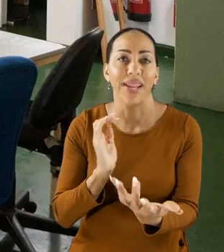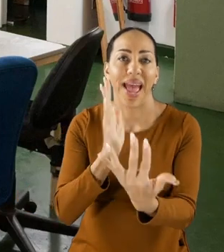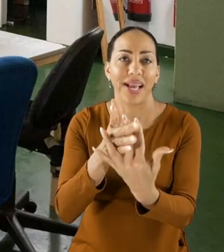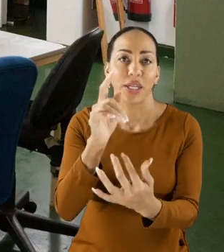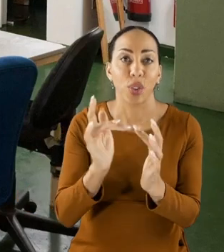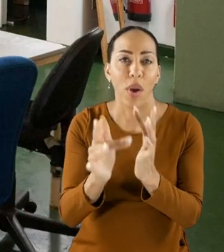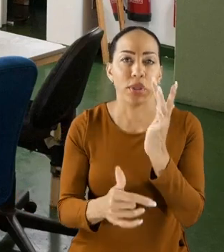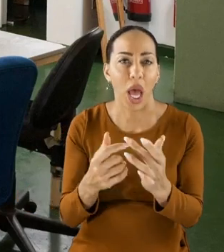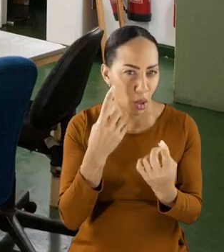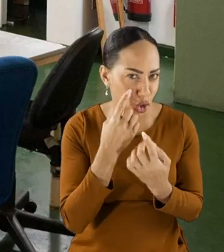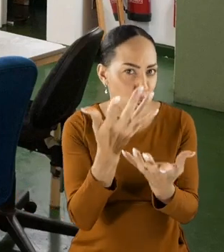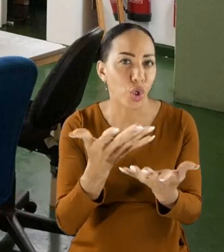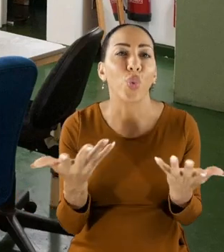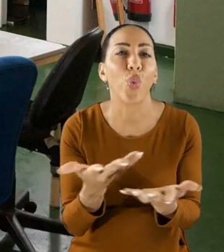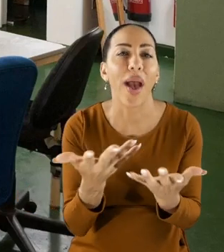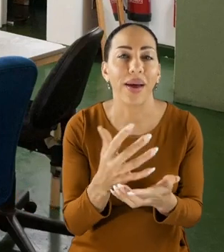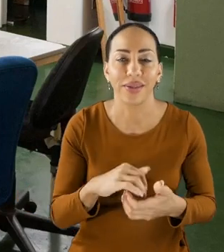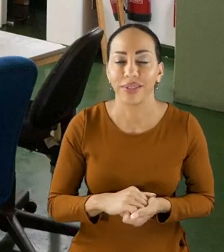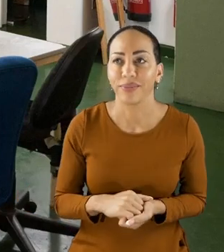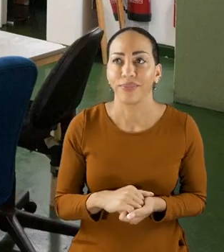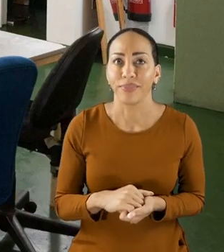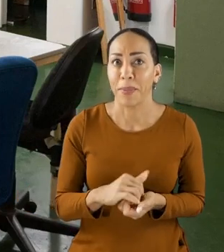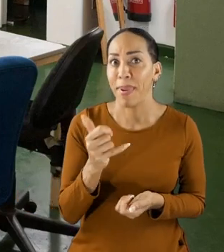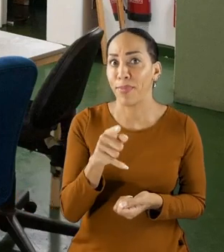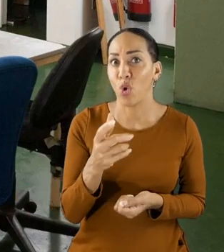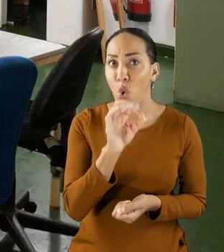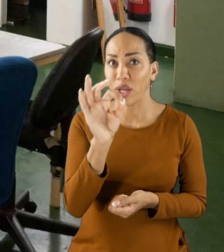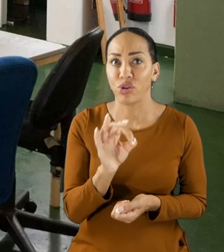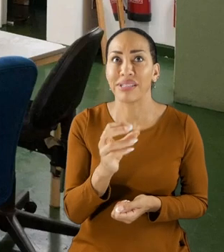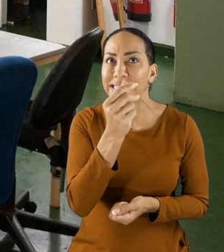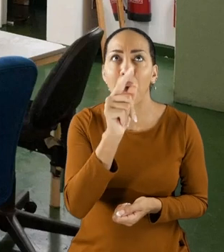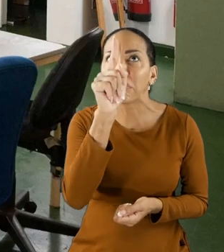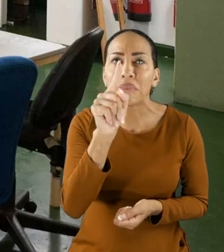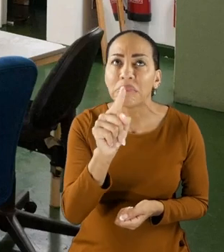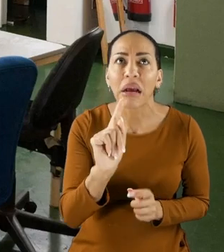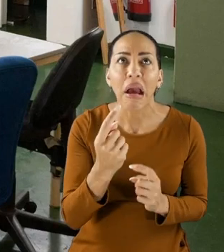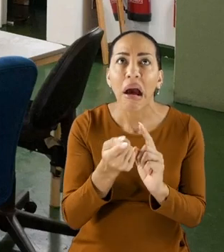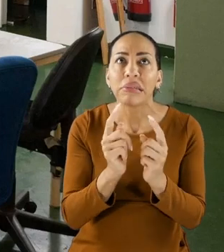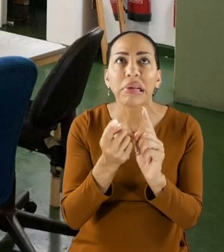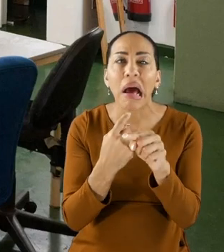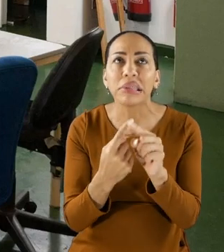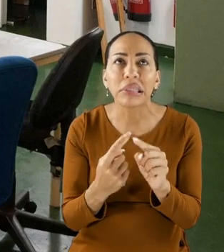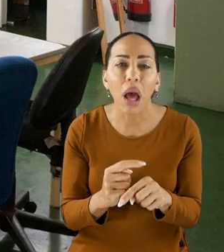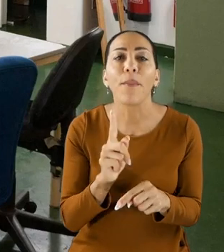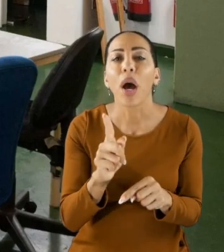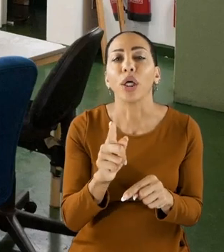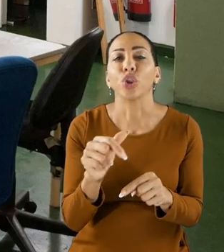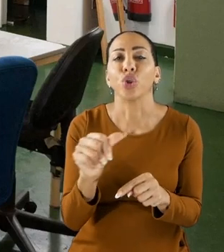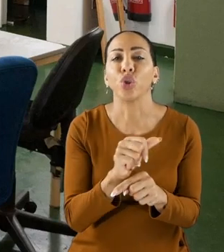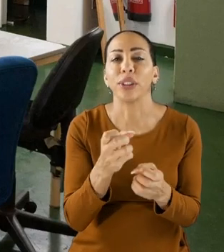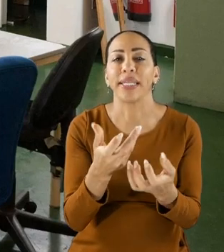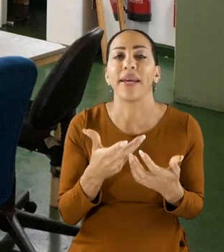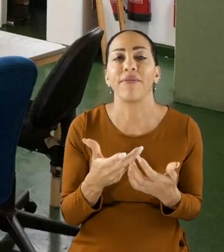through the website, and all the videos are. So I can direct you towards all of those. Now, they might not answer all your